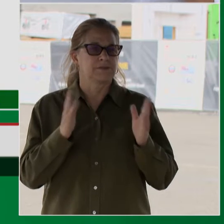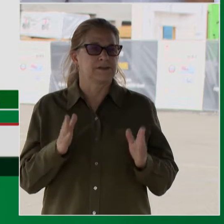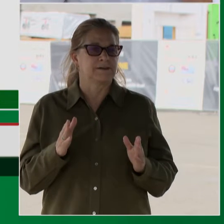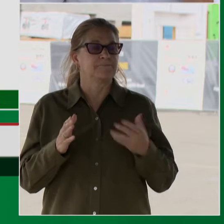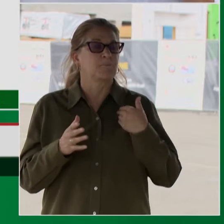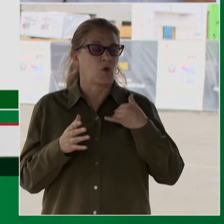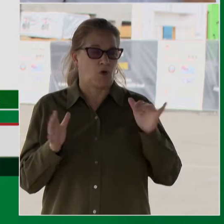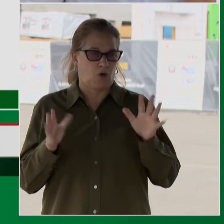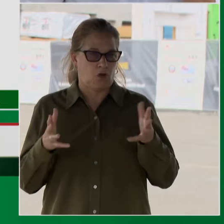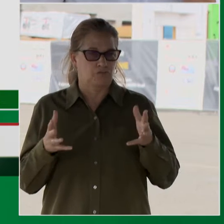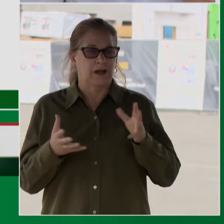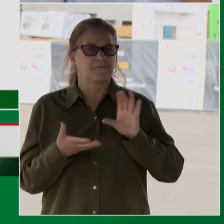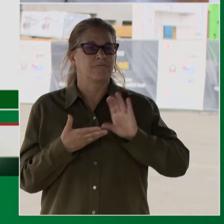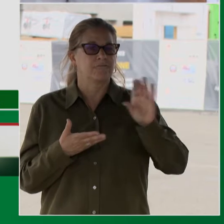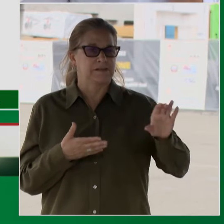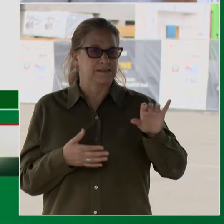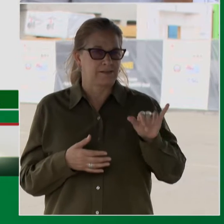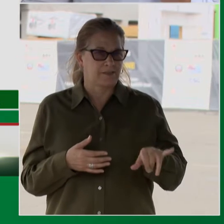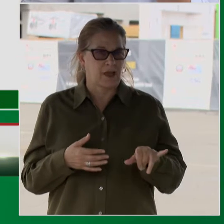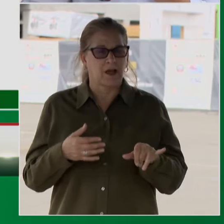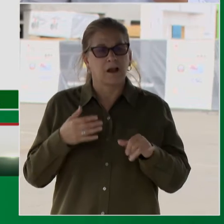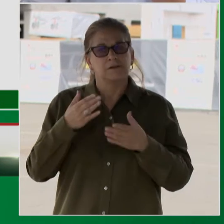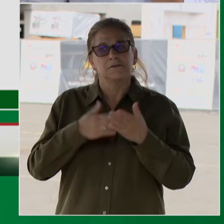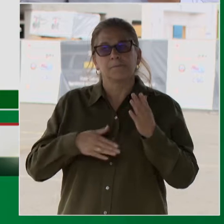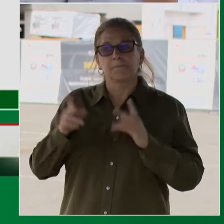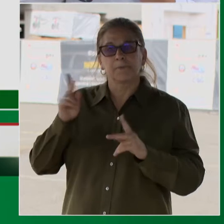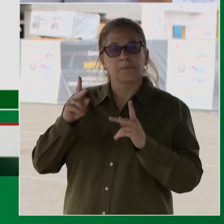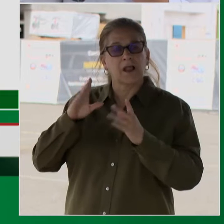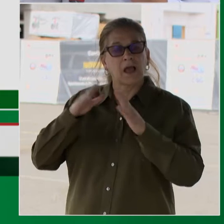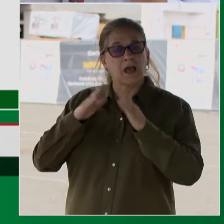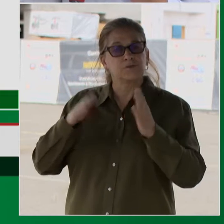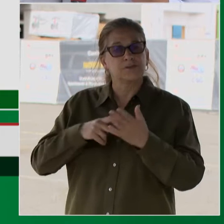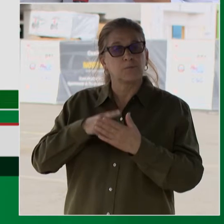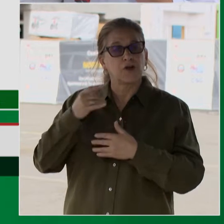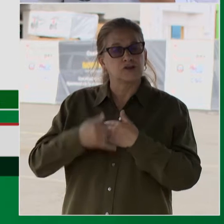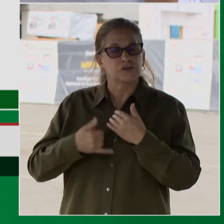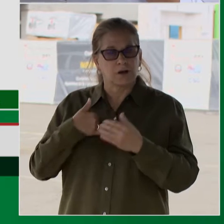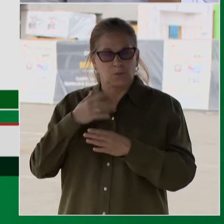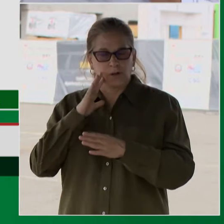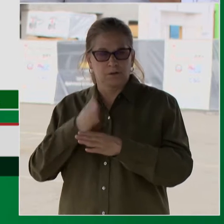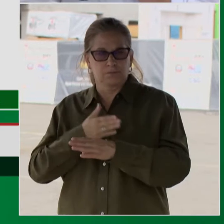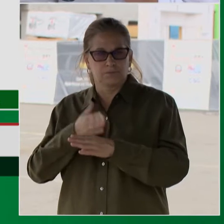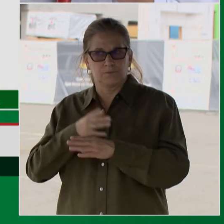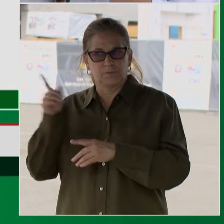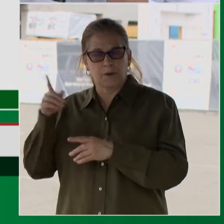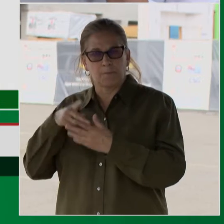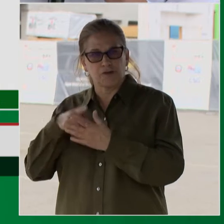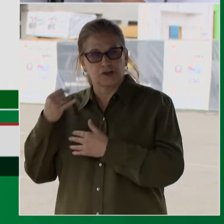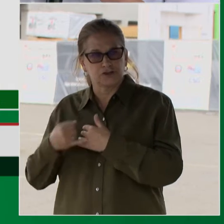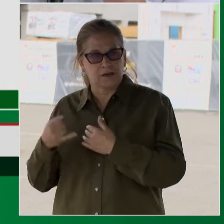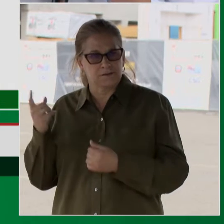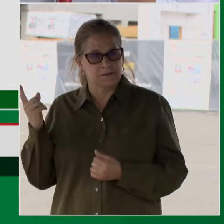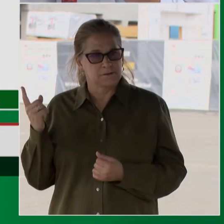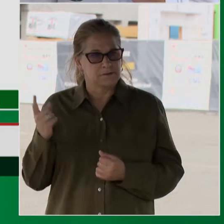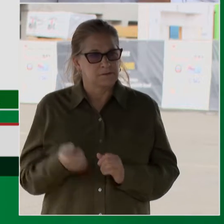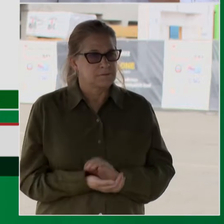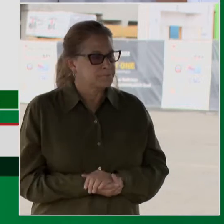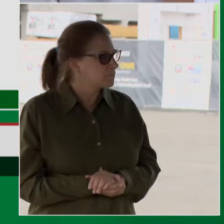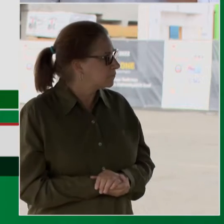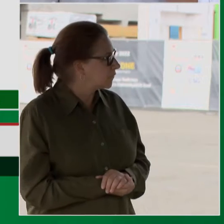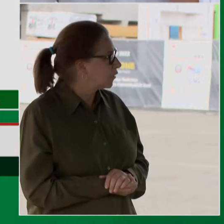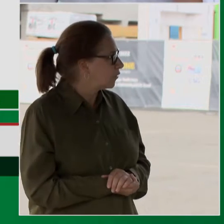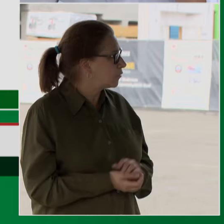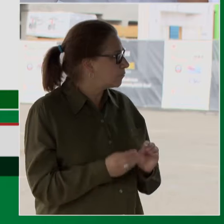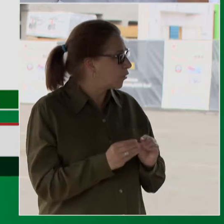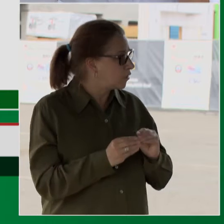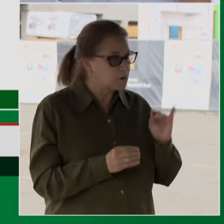of, for the residents of the district to preserve our existing affordable housing as well. I'd be happy to talk about other initiatives. There's